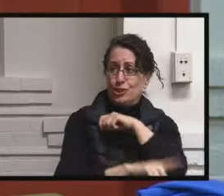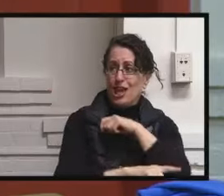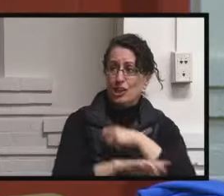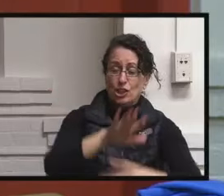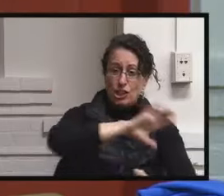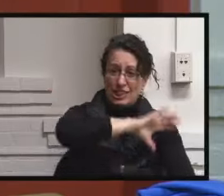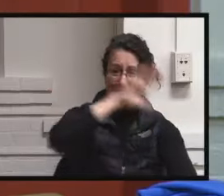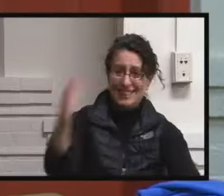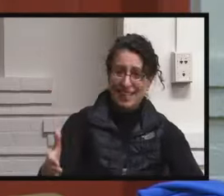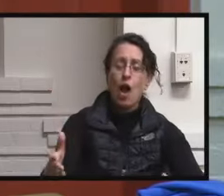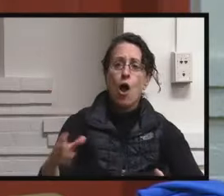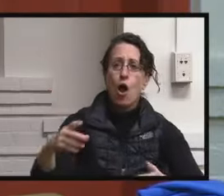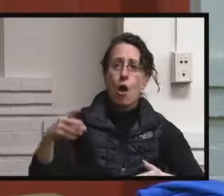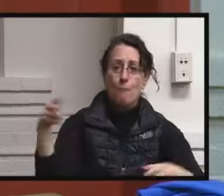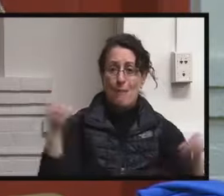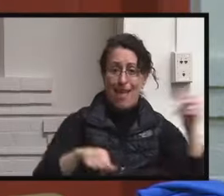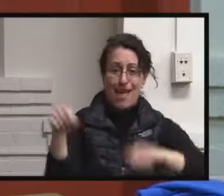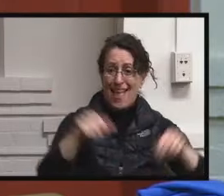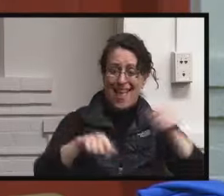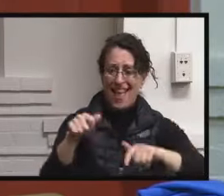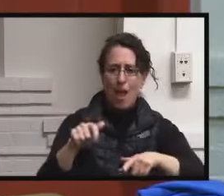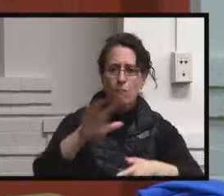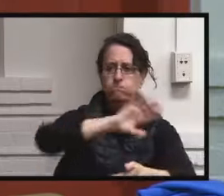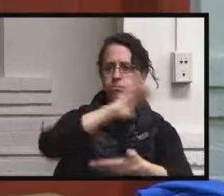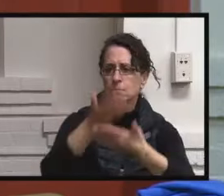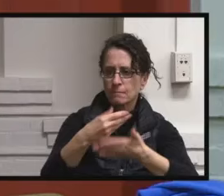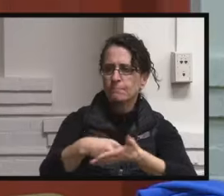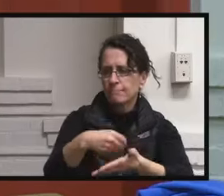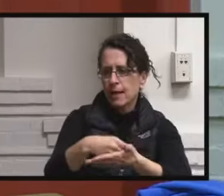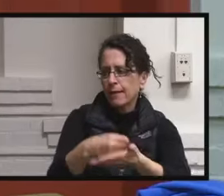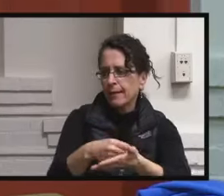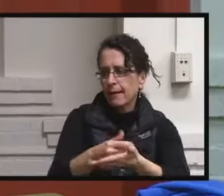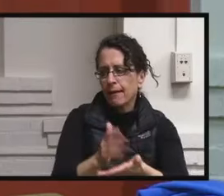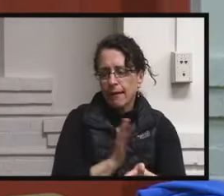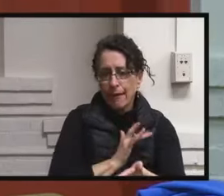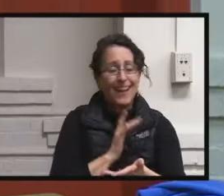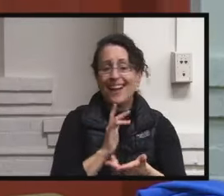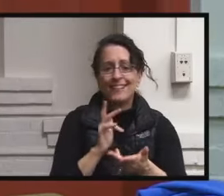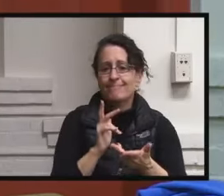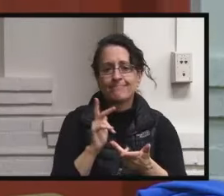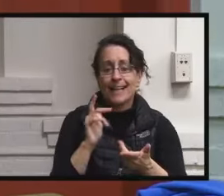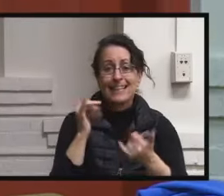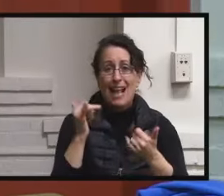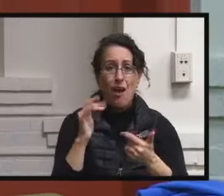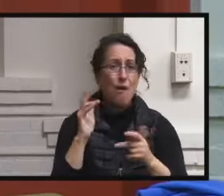surplus revenues are gone, and our net asset value at the end of June was about